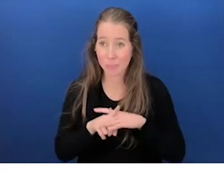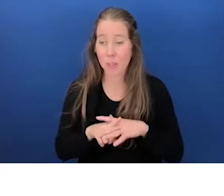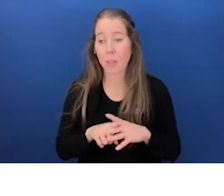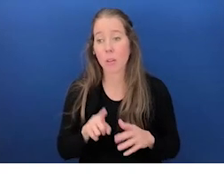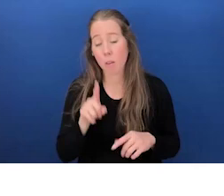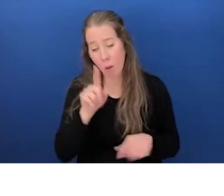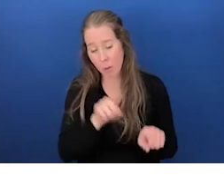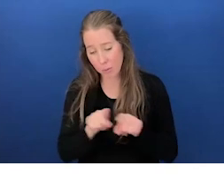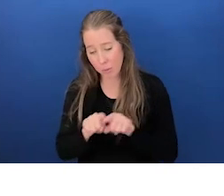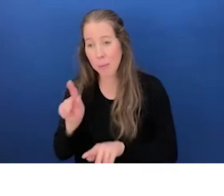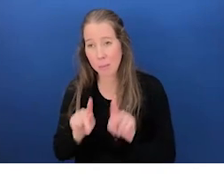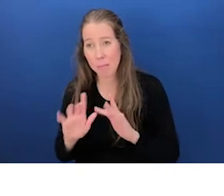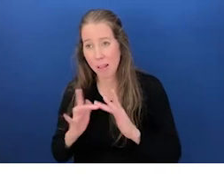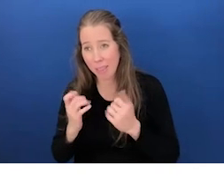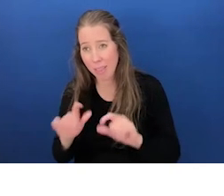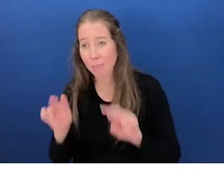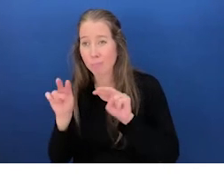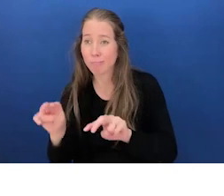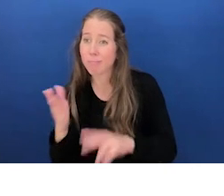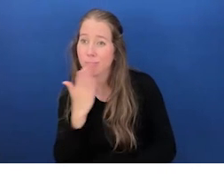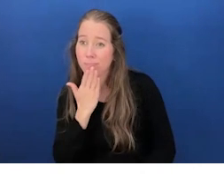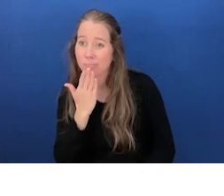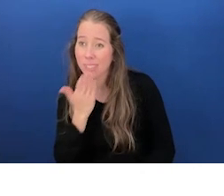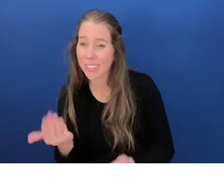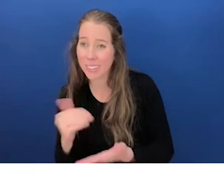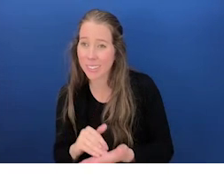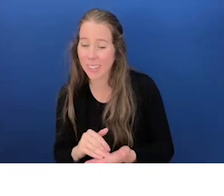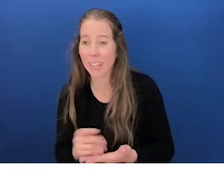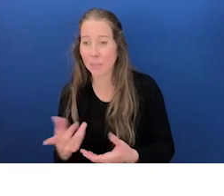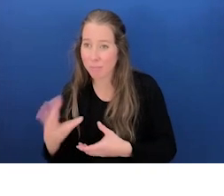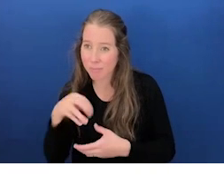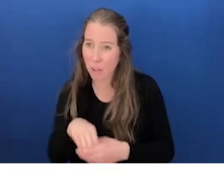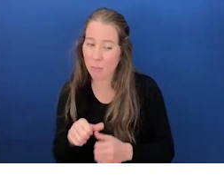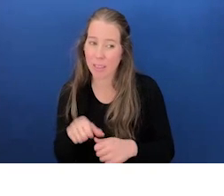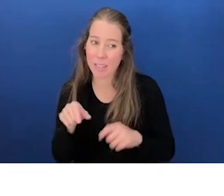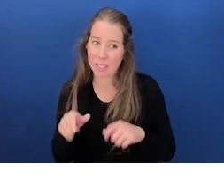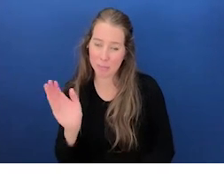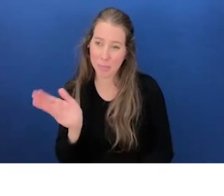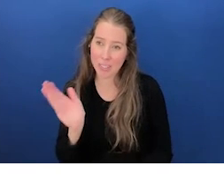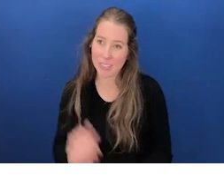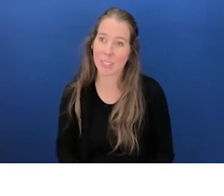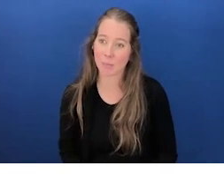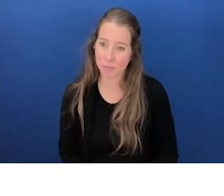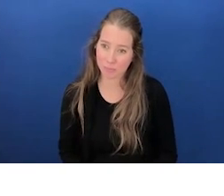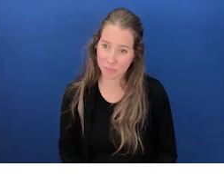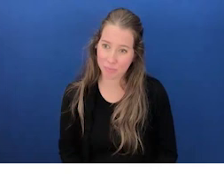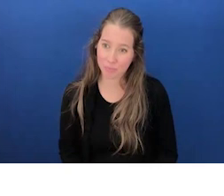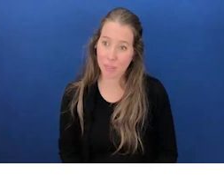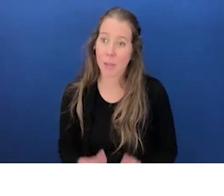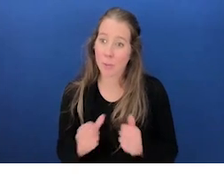of you online, thank you again for being part of this presentation.